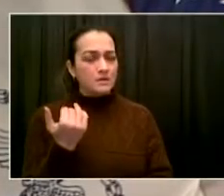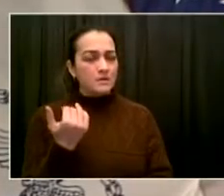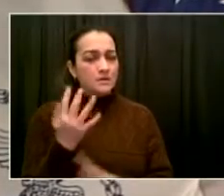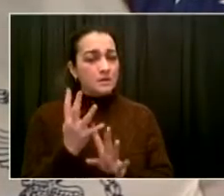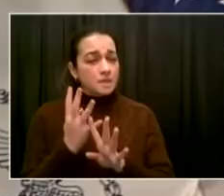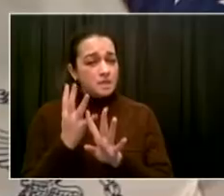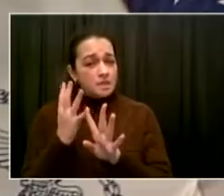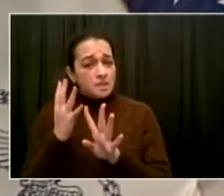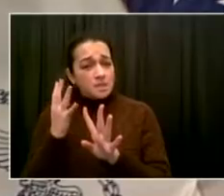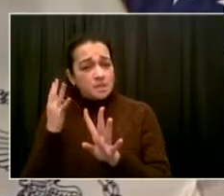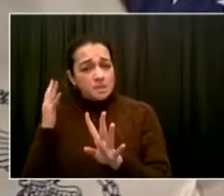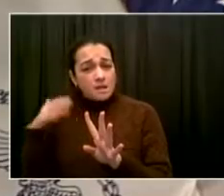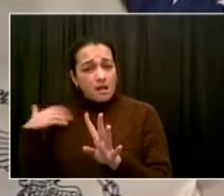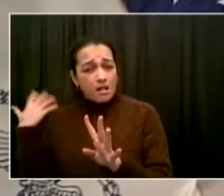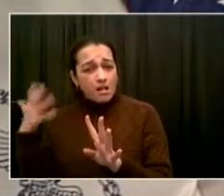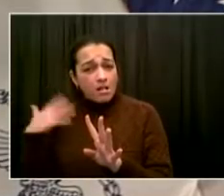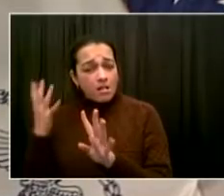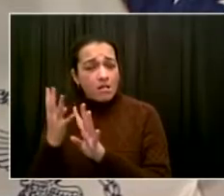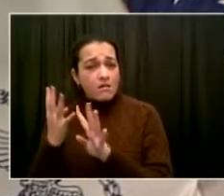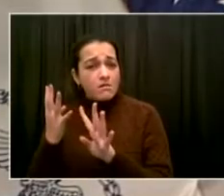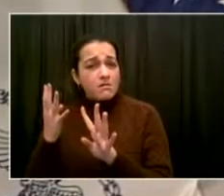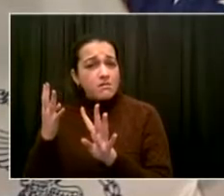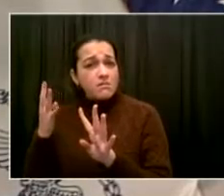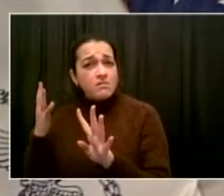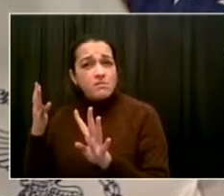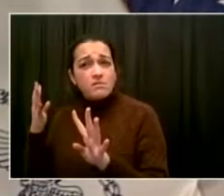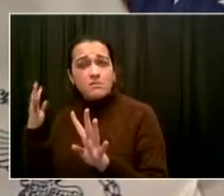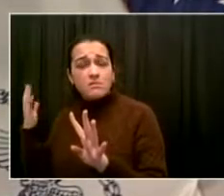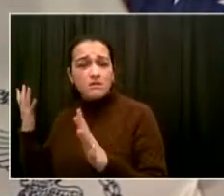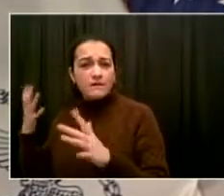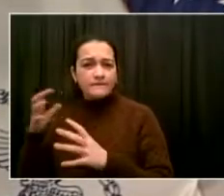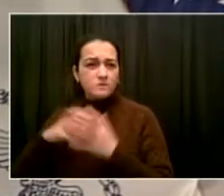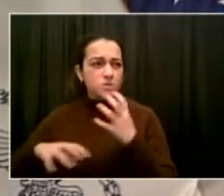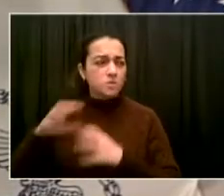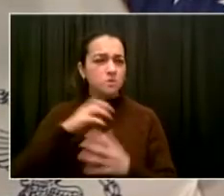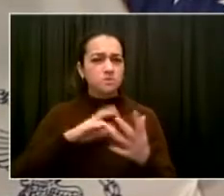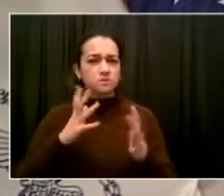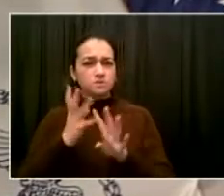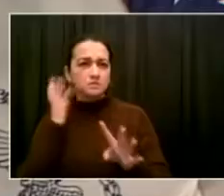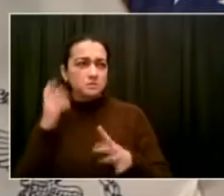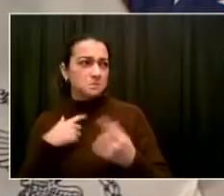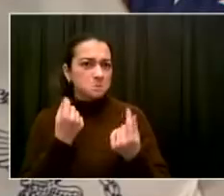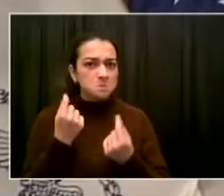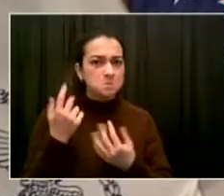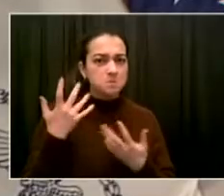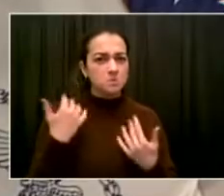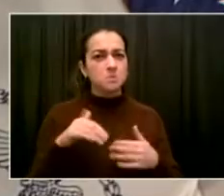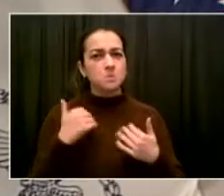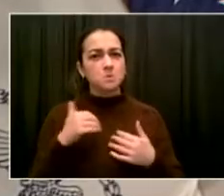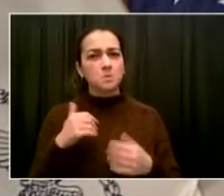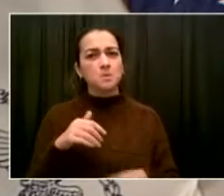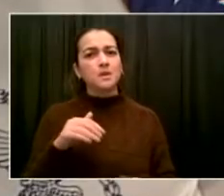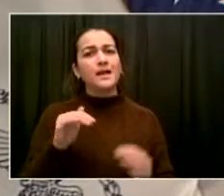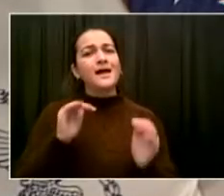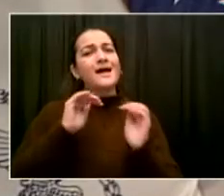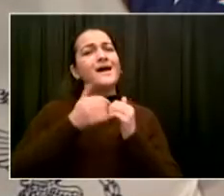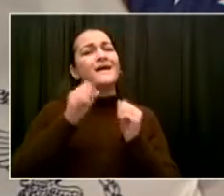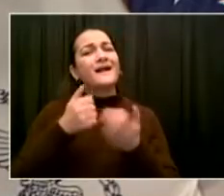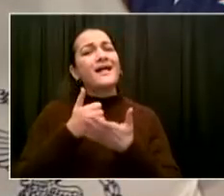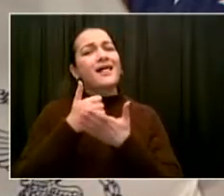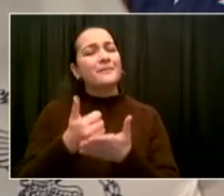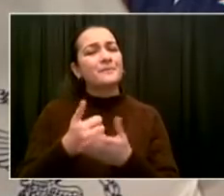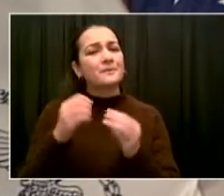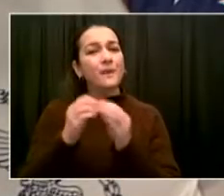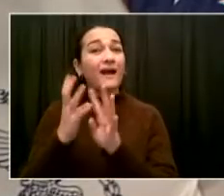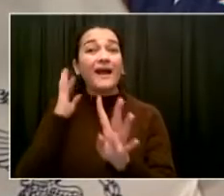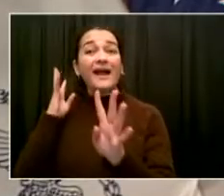you explain what's being done by the city to shorten these lines, get more tests, and then increase the speed in which these results are coming back? Yeah, absolutely.